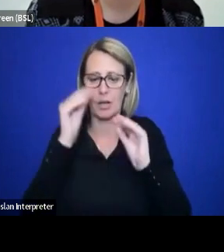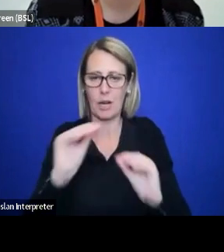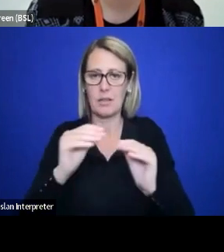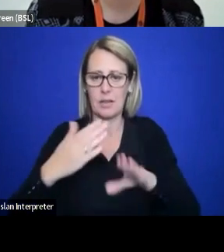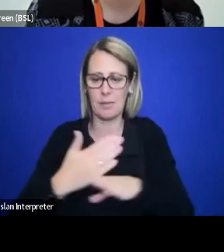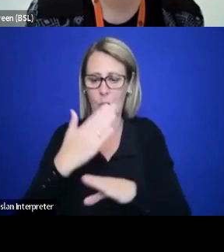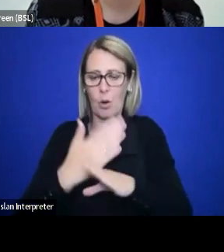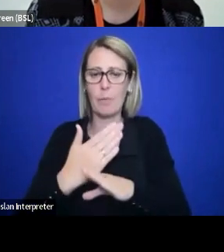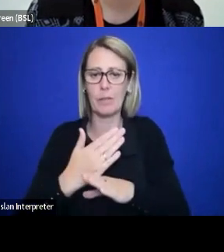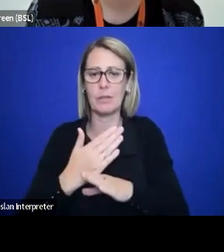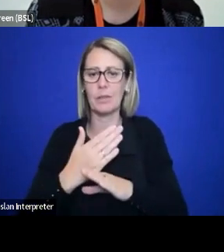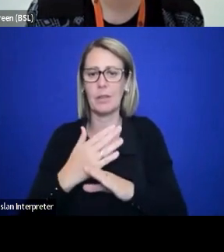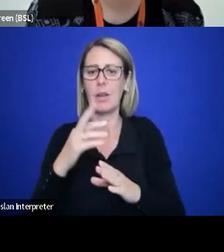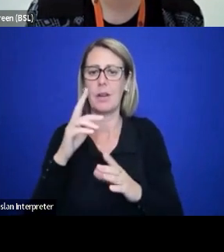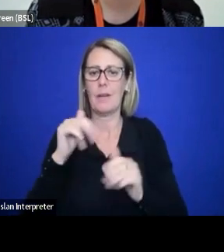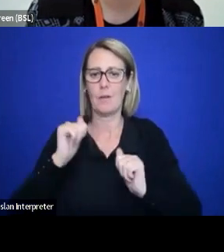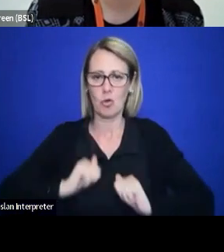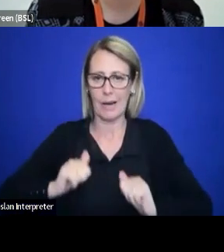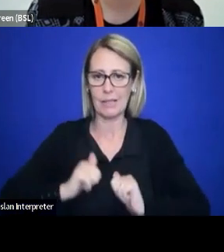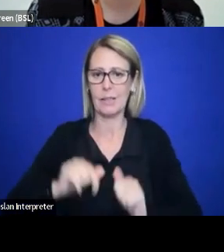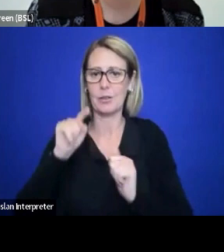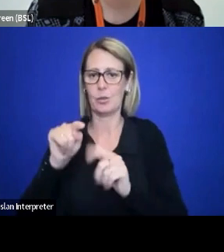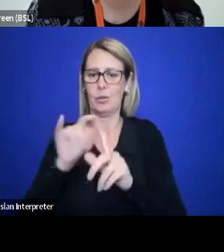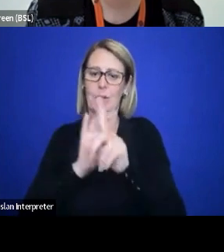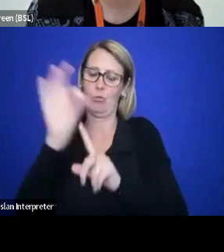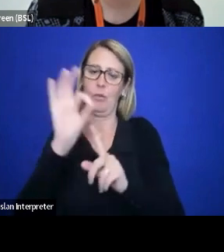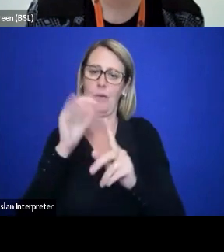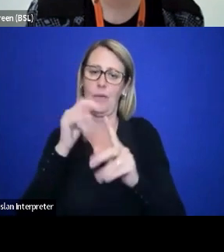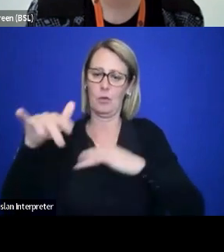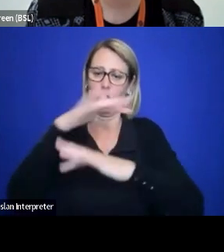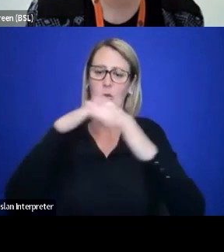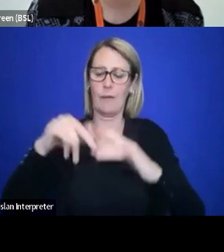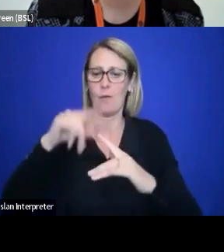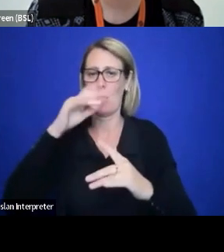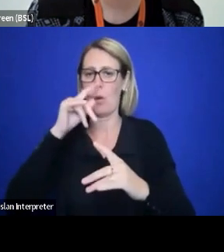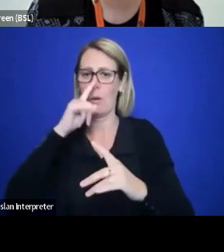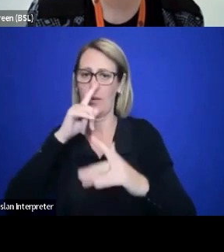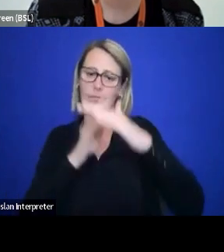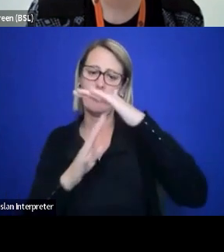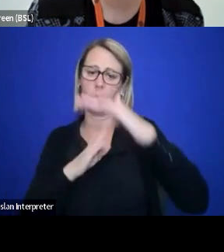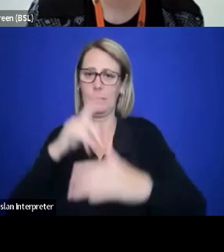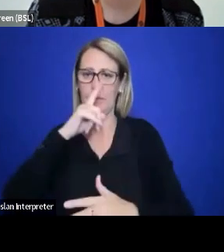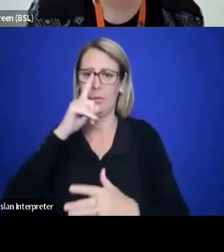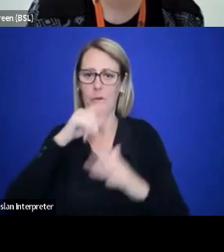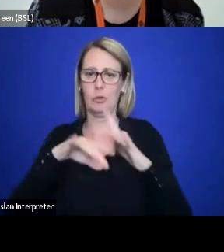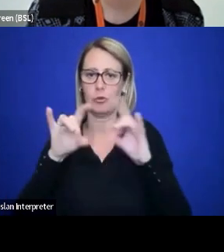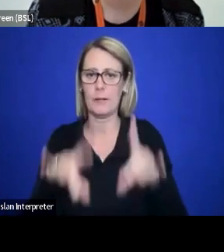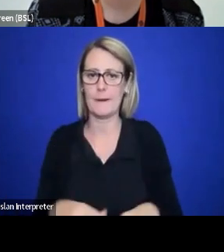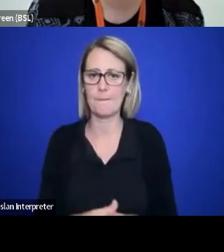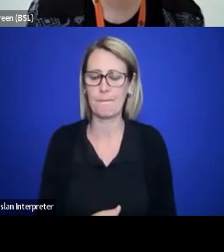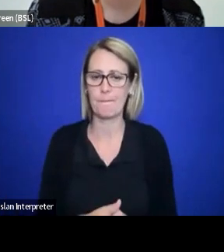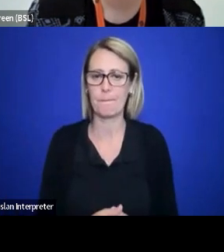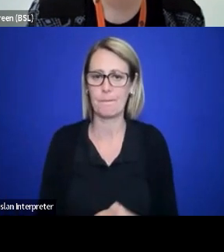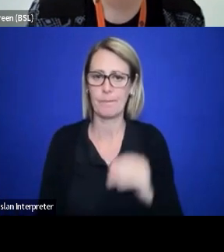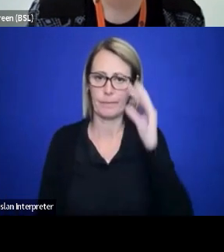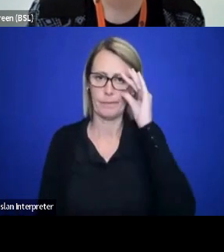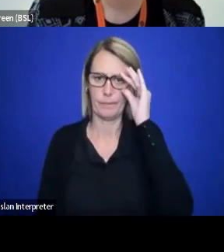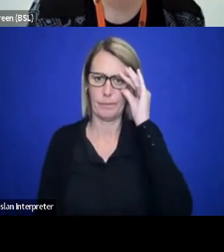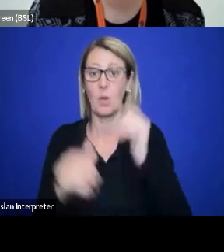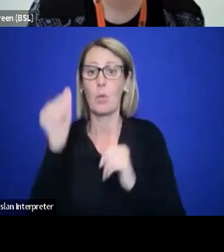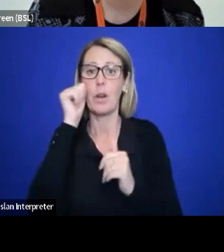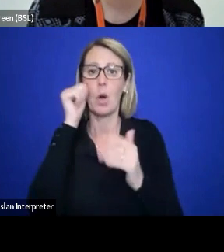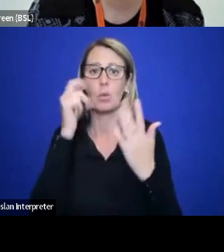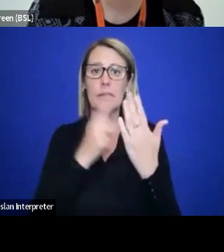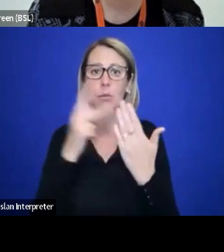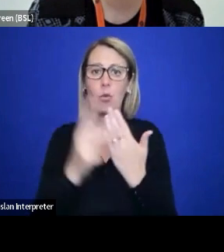employment outcomes and increase social capital for marginalised refugee and migrant people. We know it's a